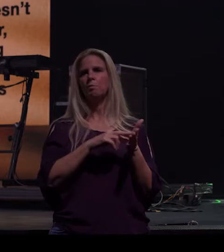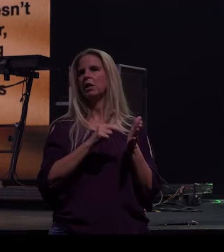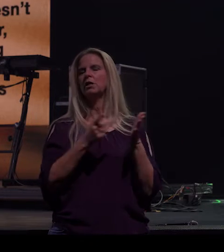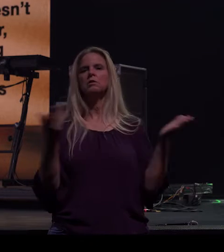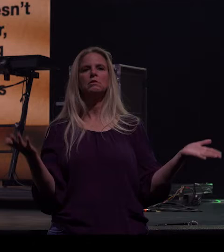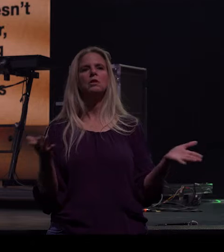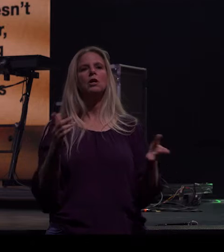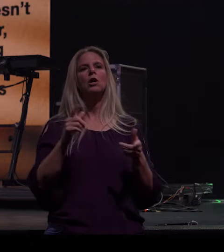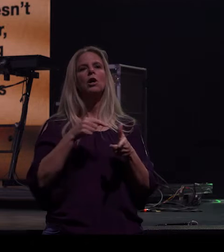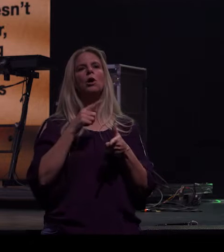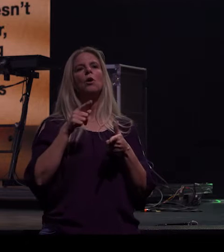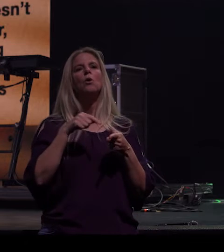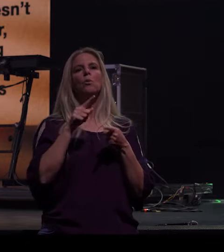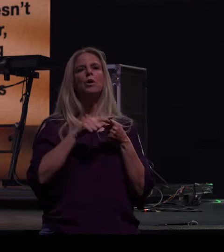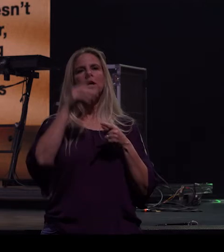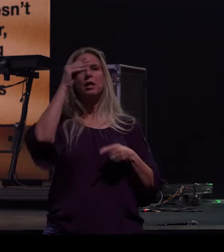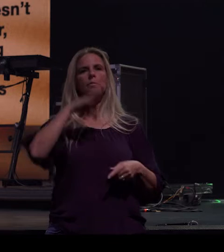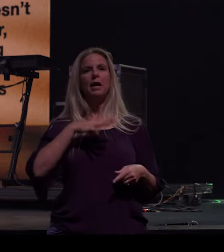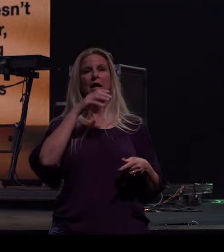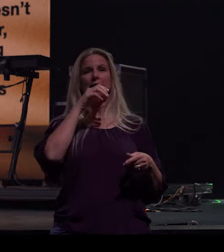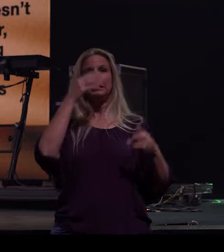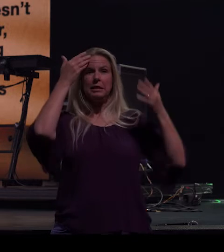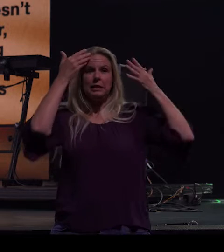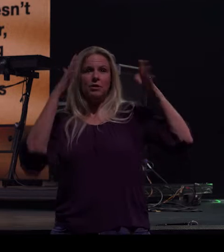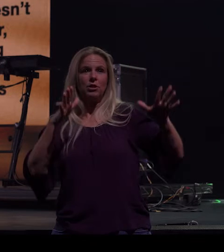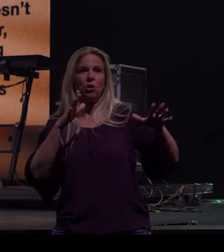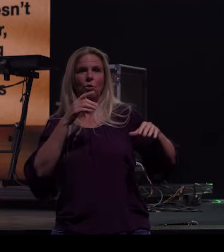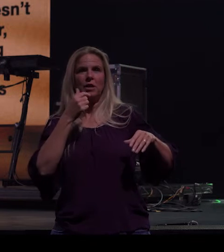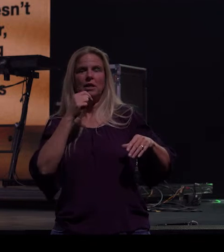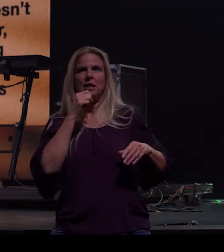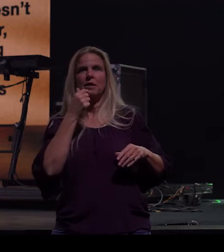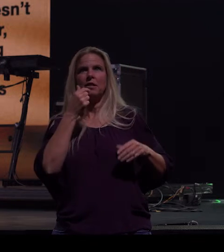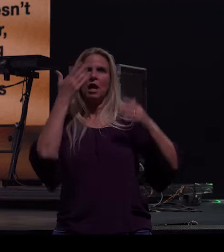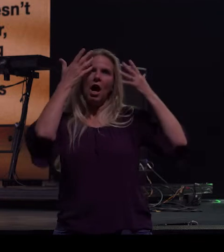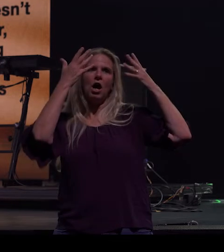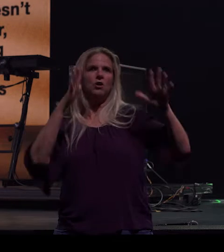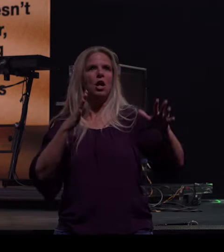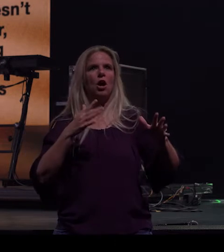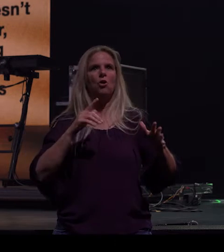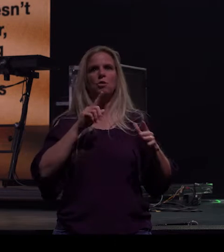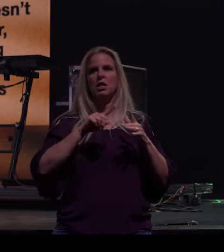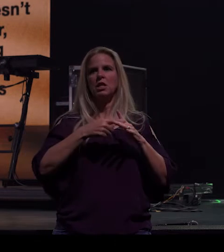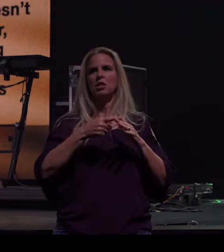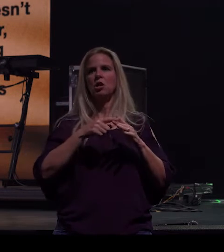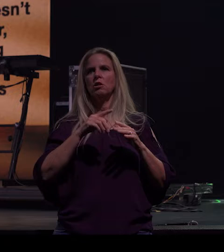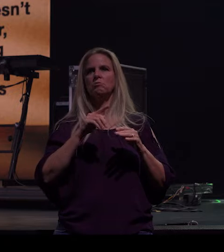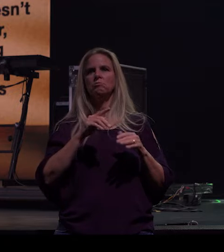when a man doesn't know the answer. Instead of saying, I don't know, he just starts talking like he does.